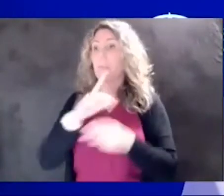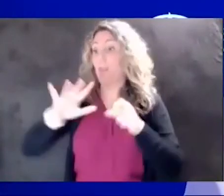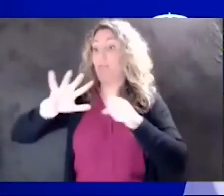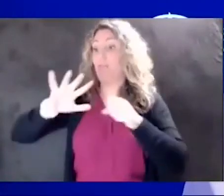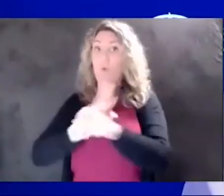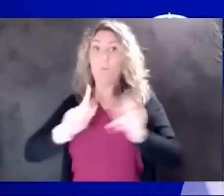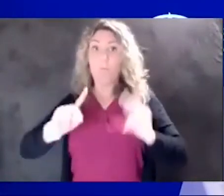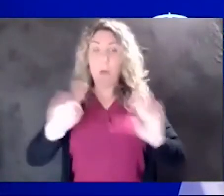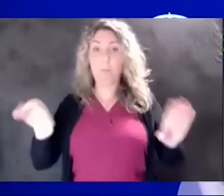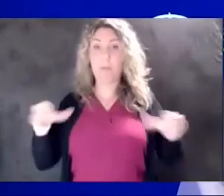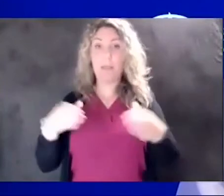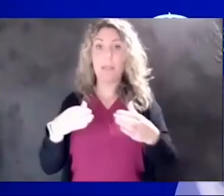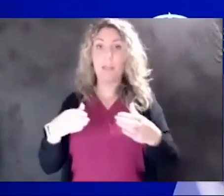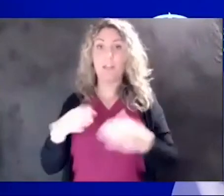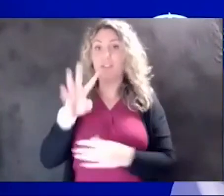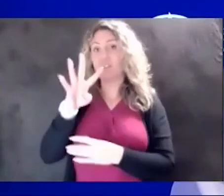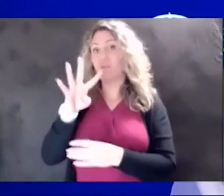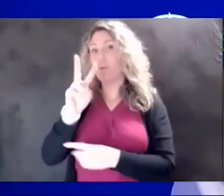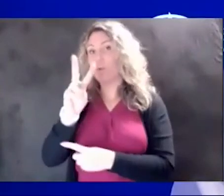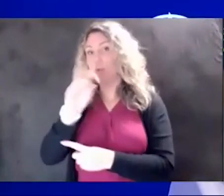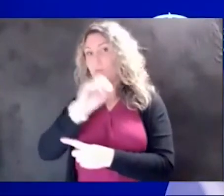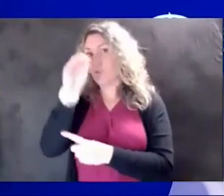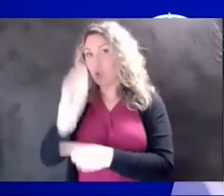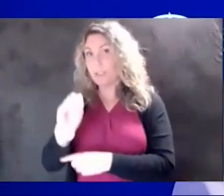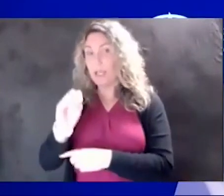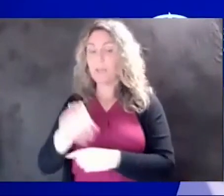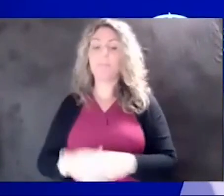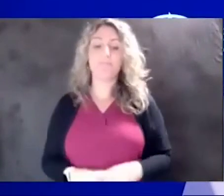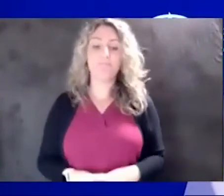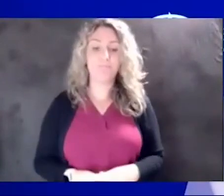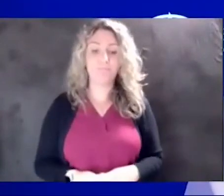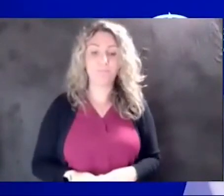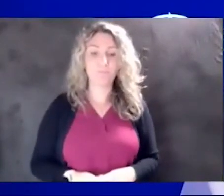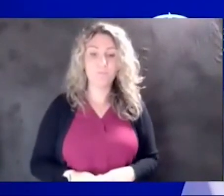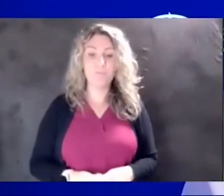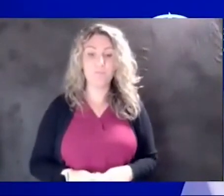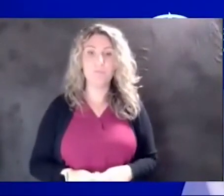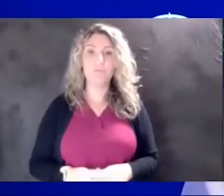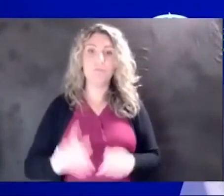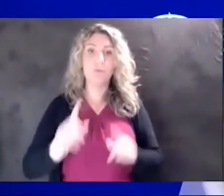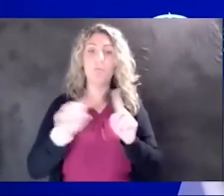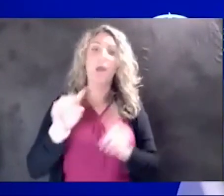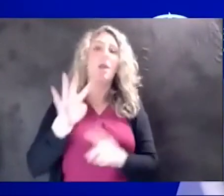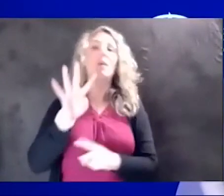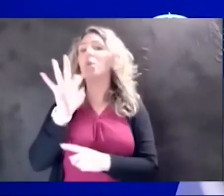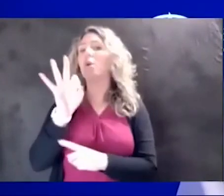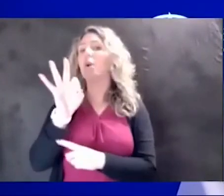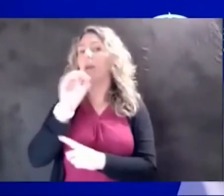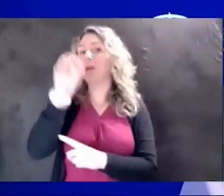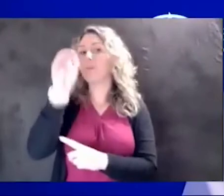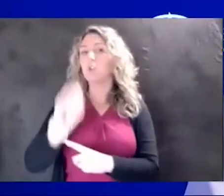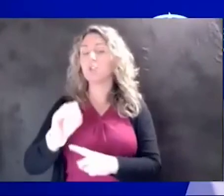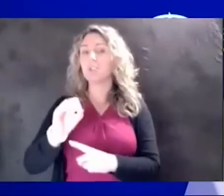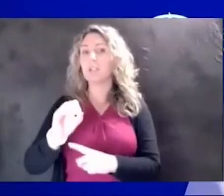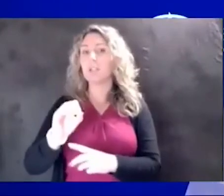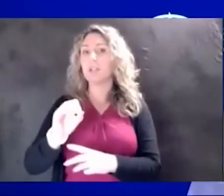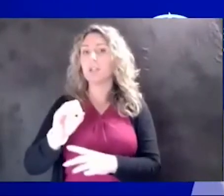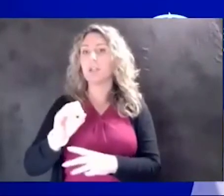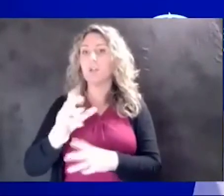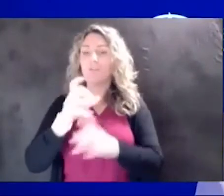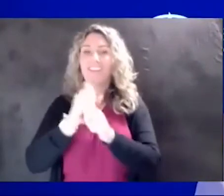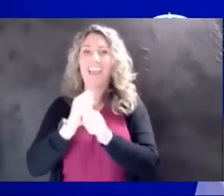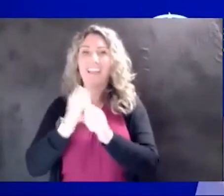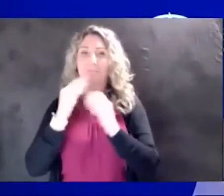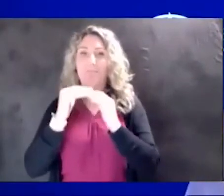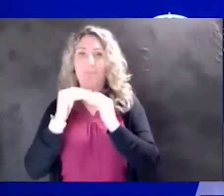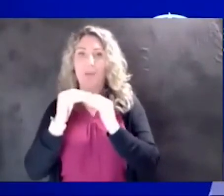Kansas, it's 42%. But 49% who have reached or received 1 dose. Again, that's for